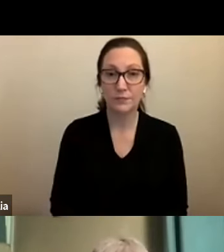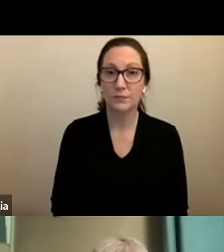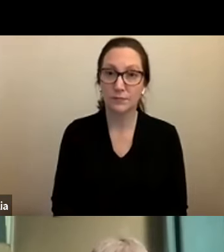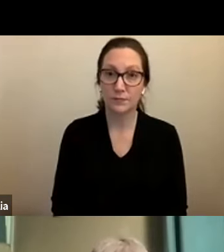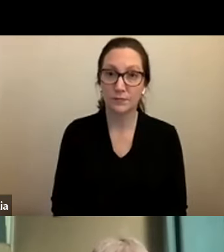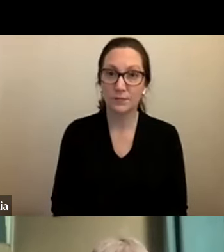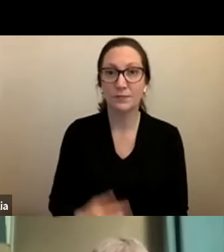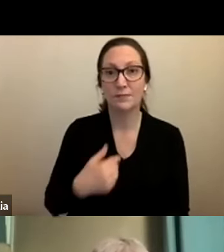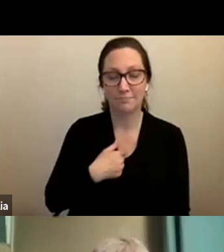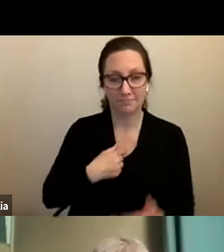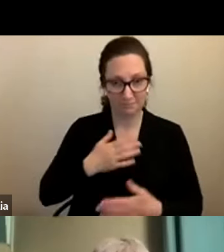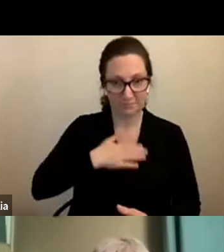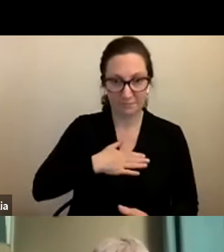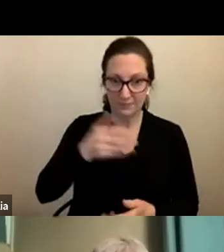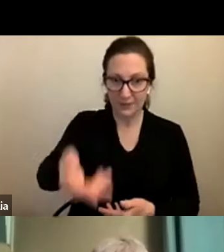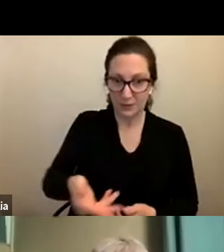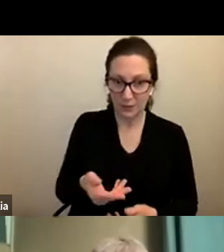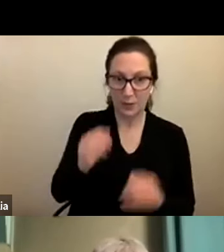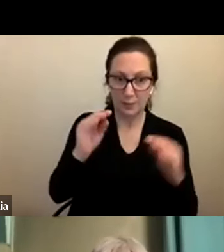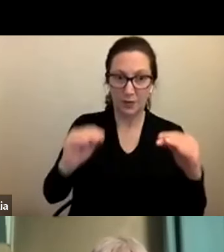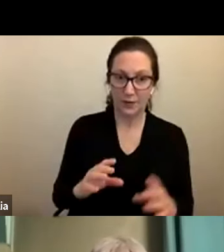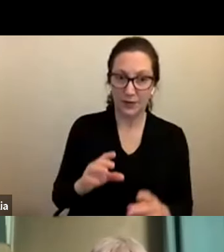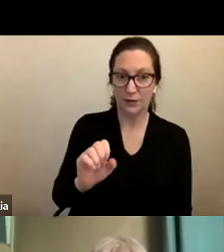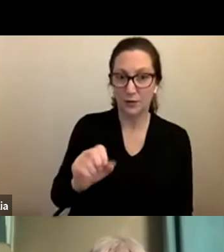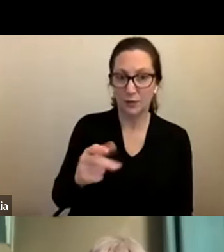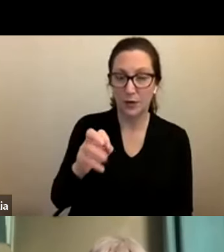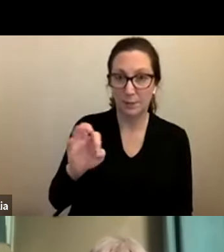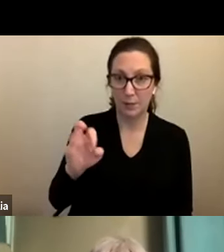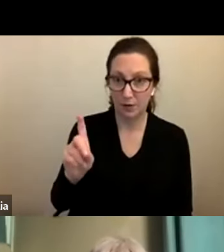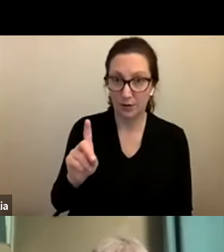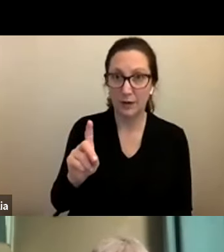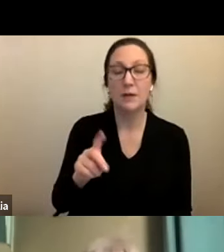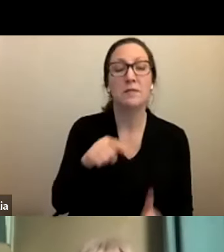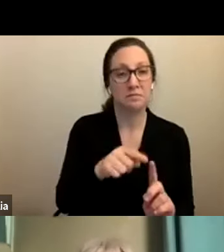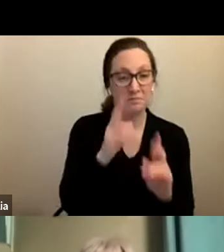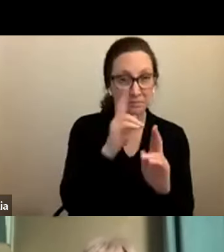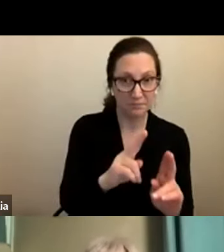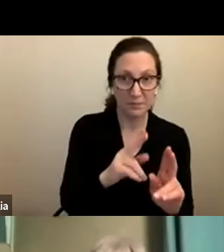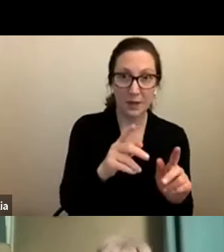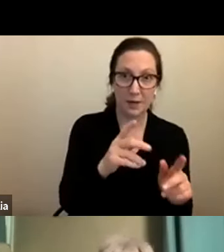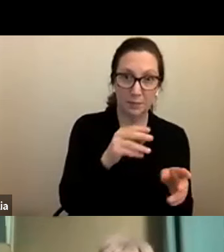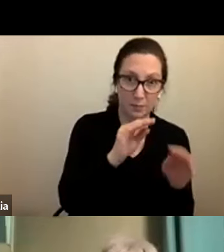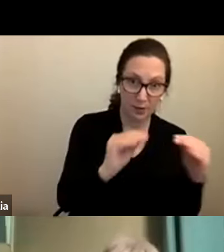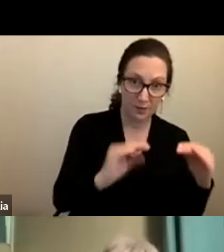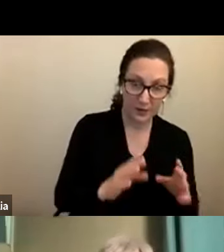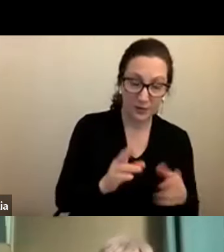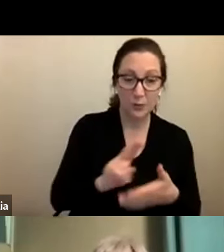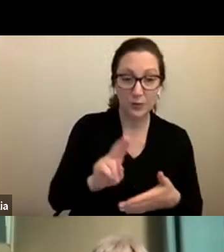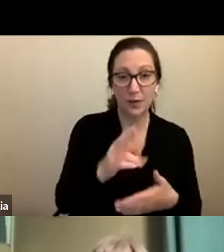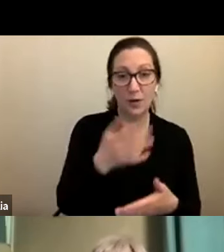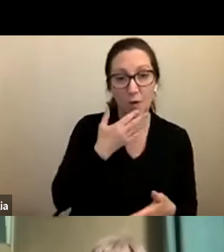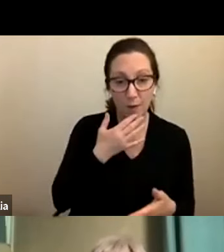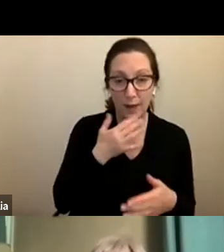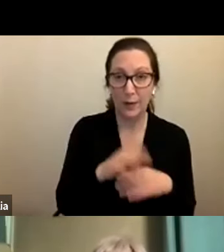Yes, I'm pleased to introduce Professor Laurie Shepard. Besides being distinguished professor at University of